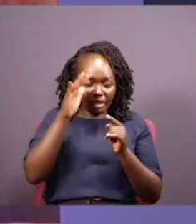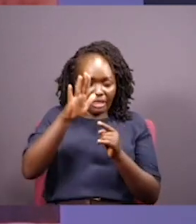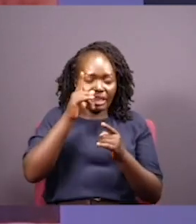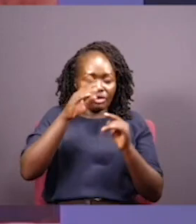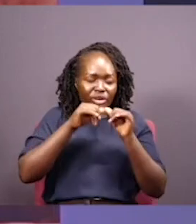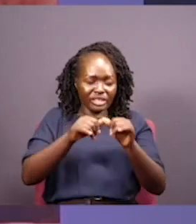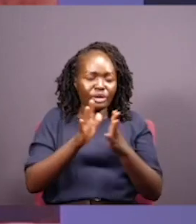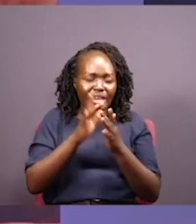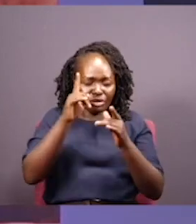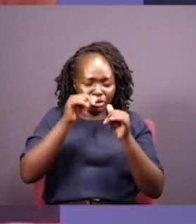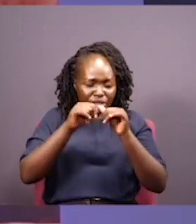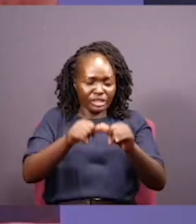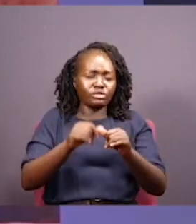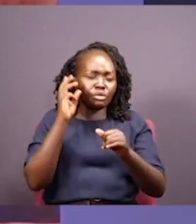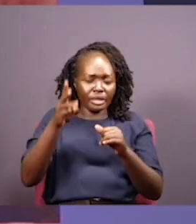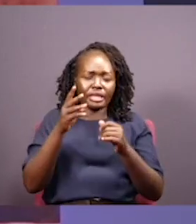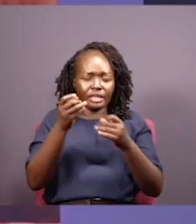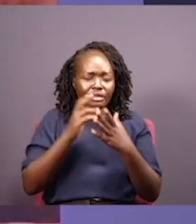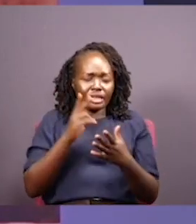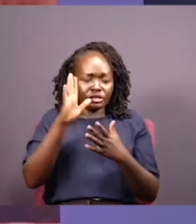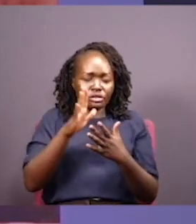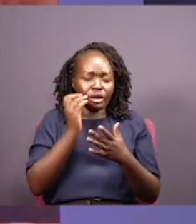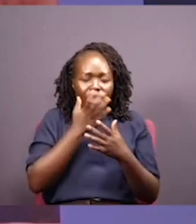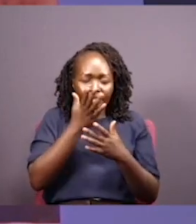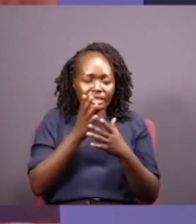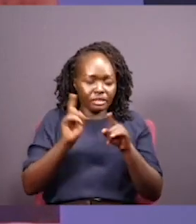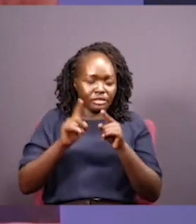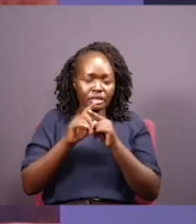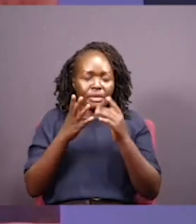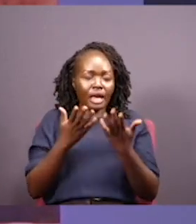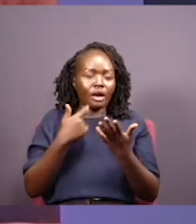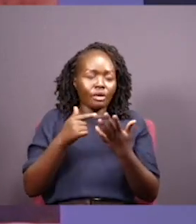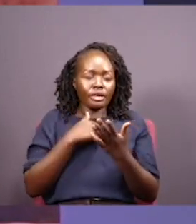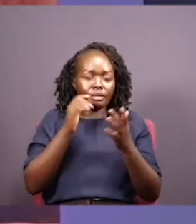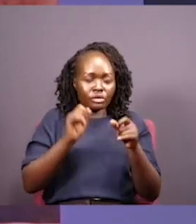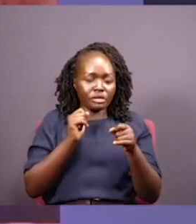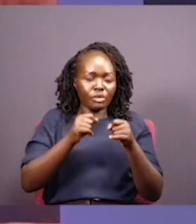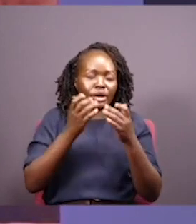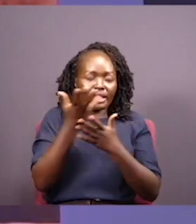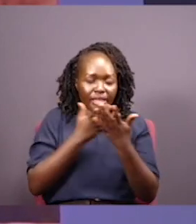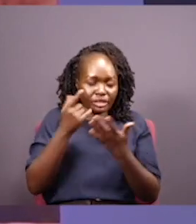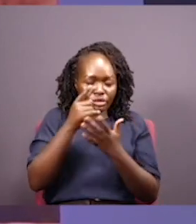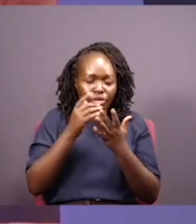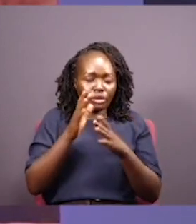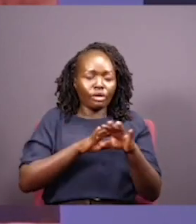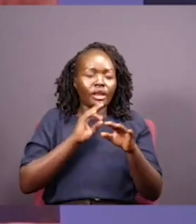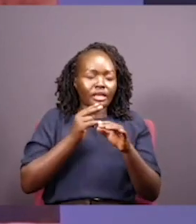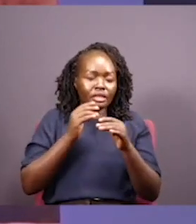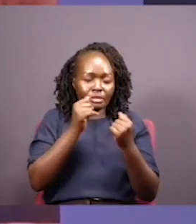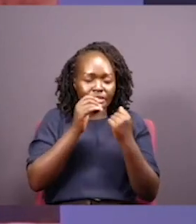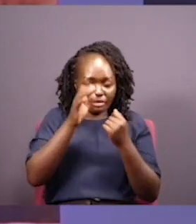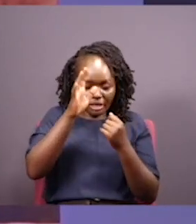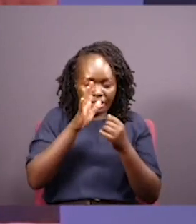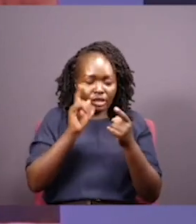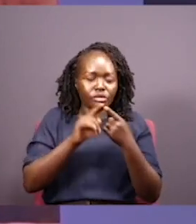give us your counsel with regard to how we may engage. You call us, mighty Father, to be wise.